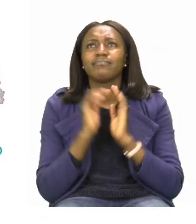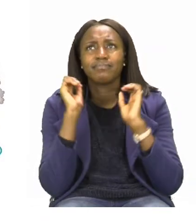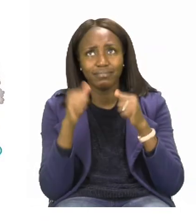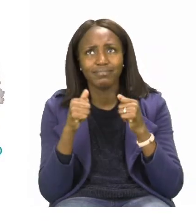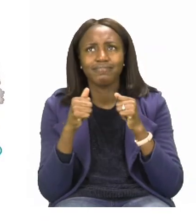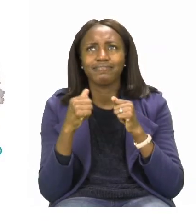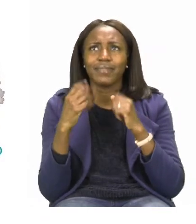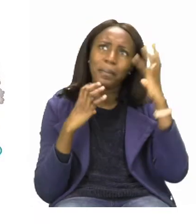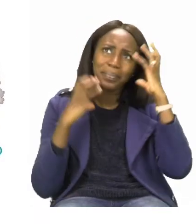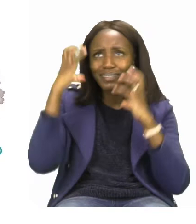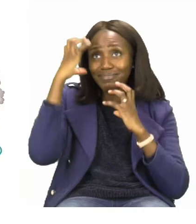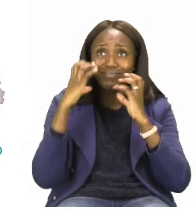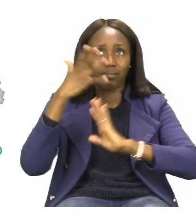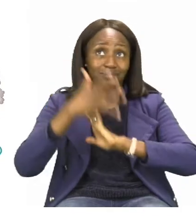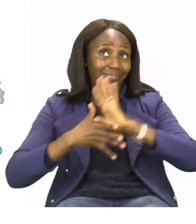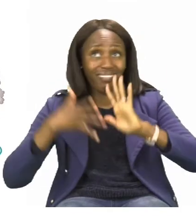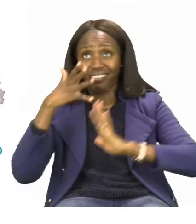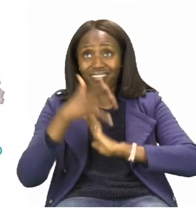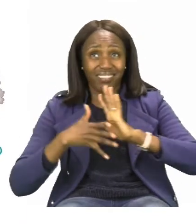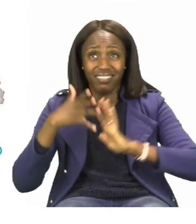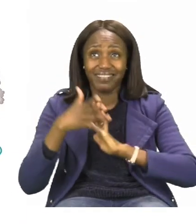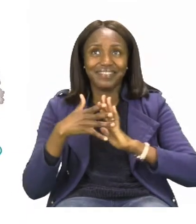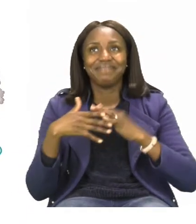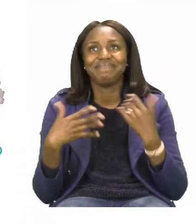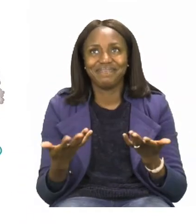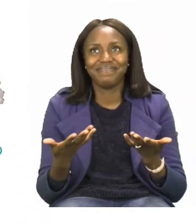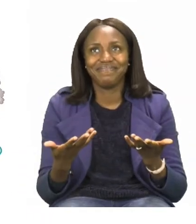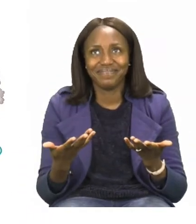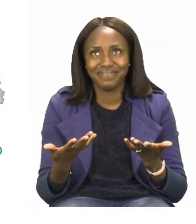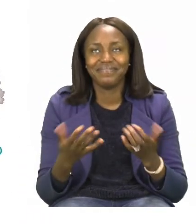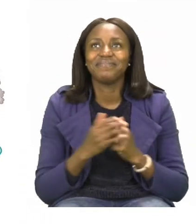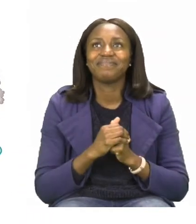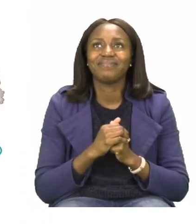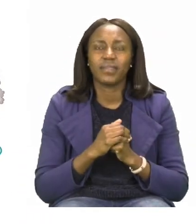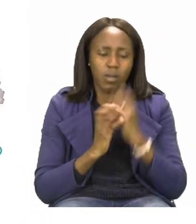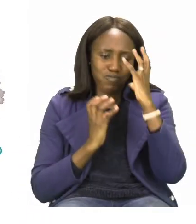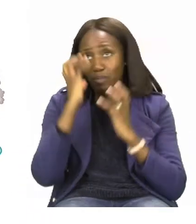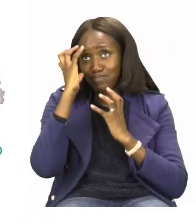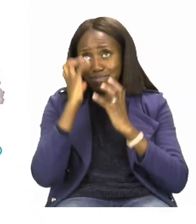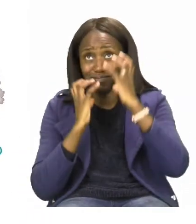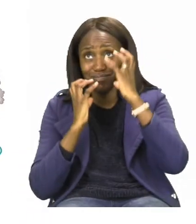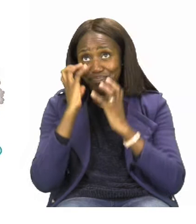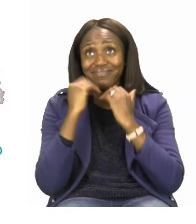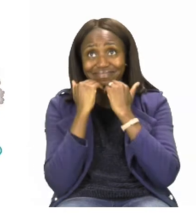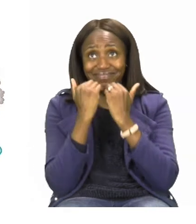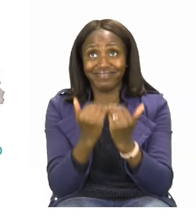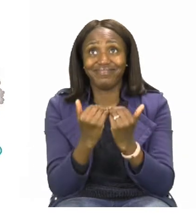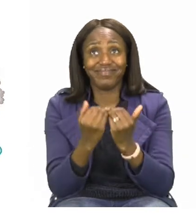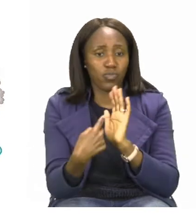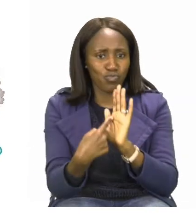a scary voice, a soft voice, a loud voice, a deep voice, or